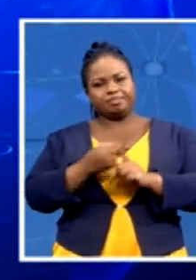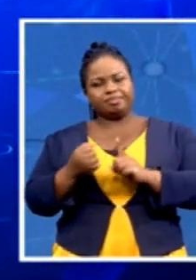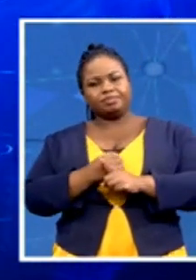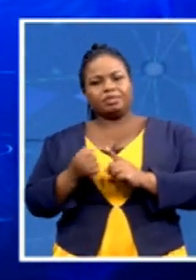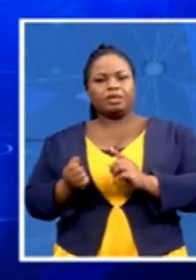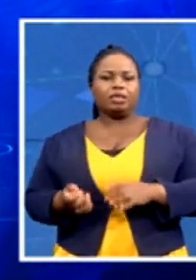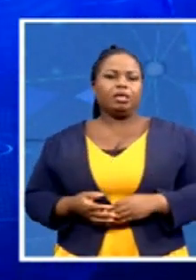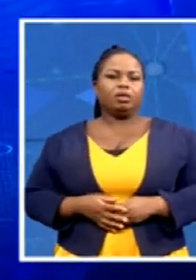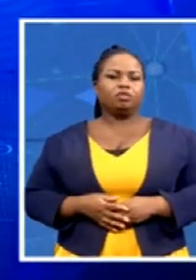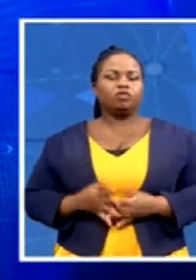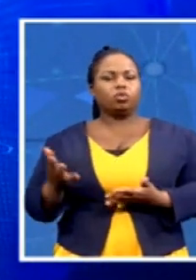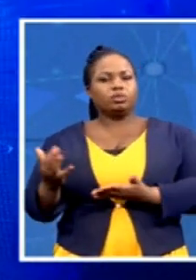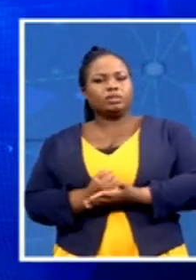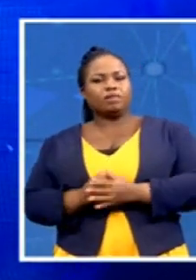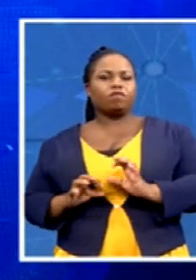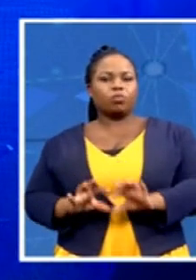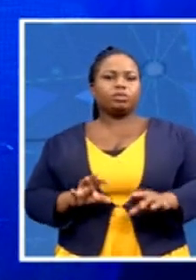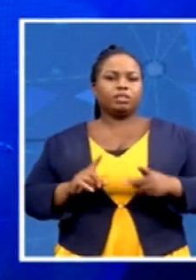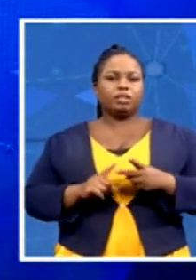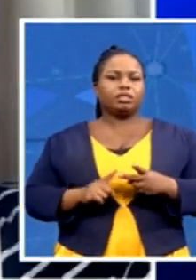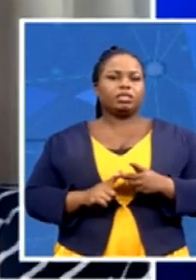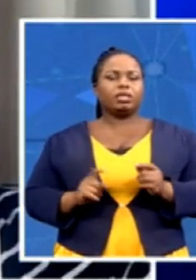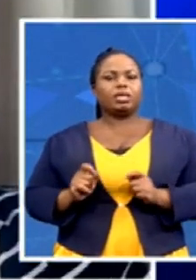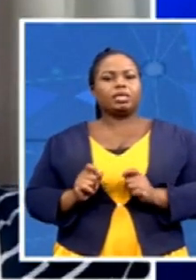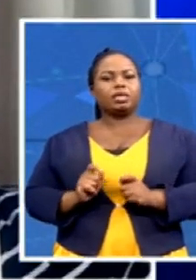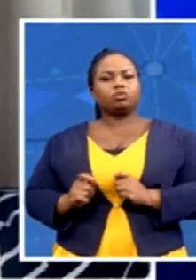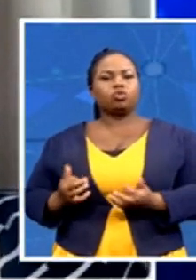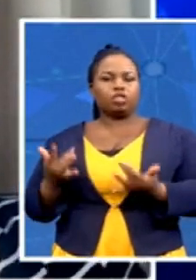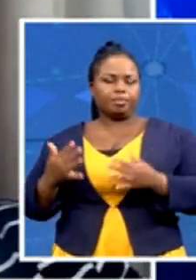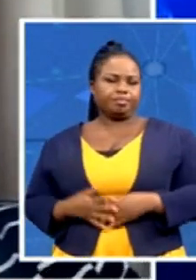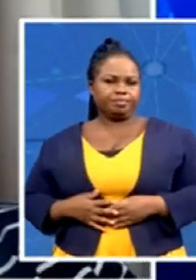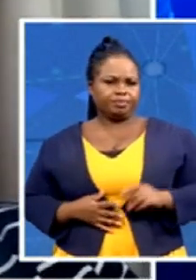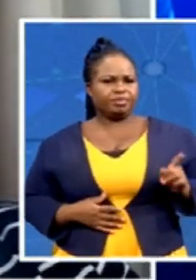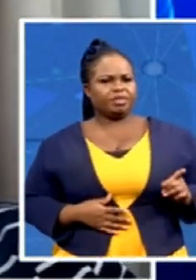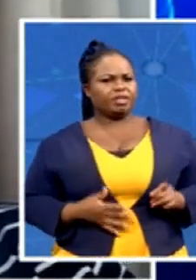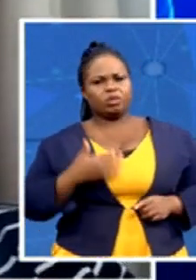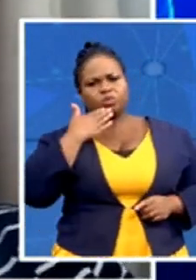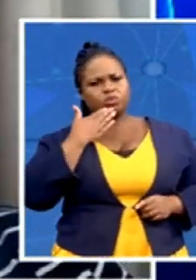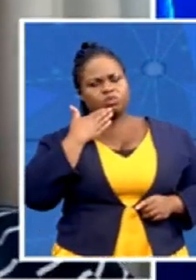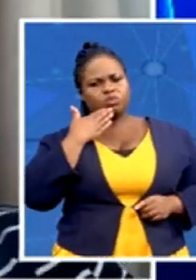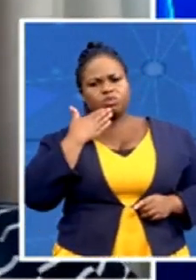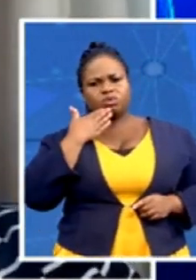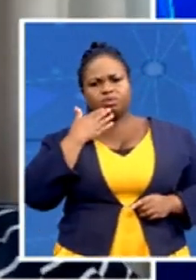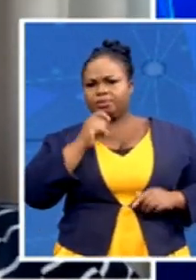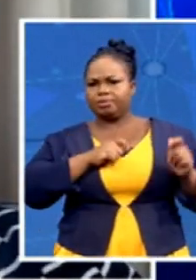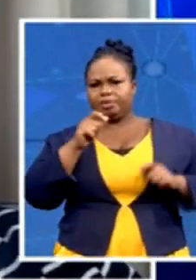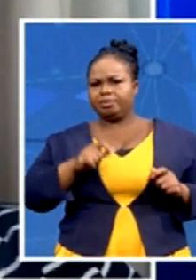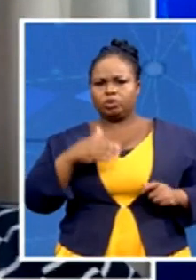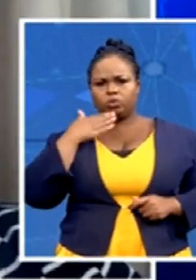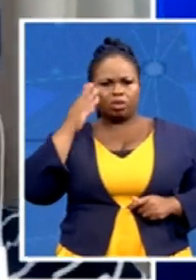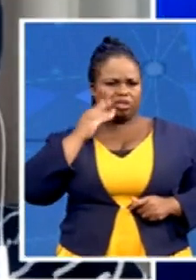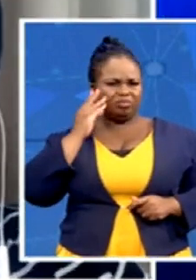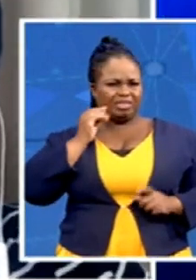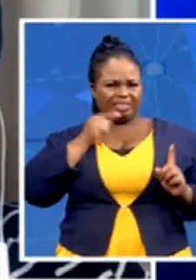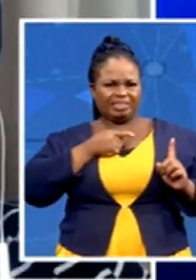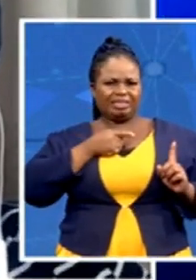torture. Let's get this clear, Grace. Who are the victims? You mentioned multiple, you mentioned